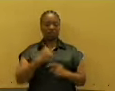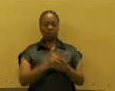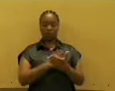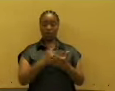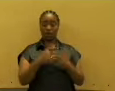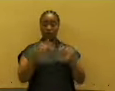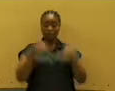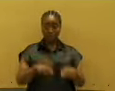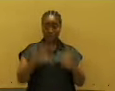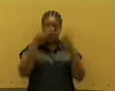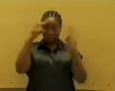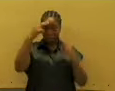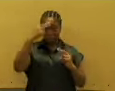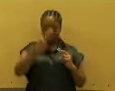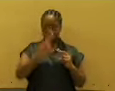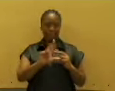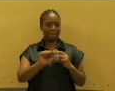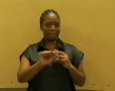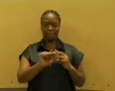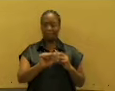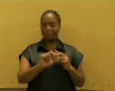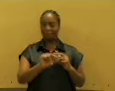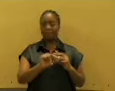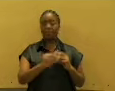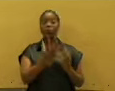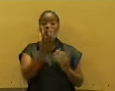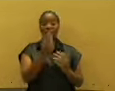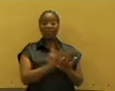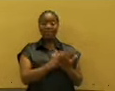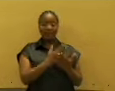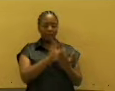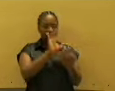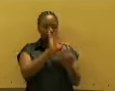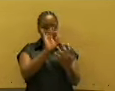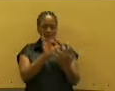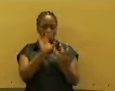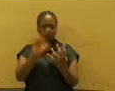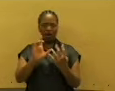Our only sample were students at the University of Pretoria. And as you will see